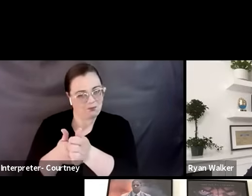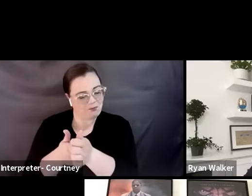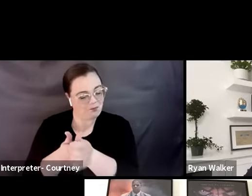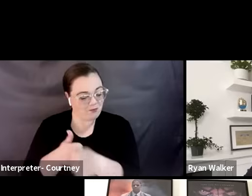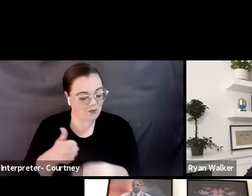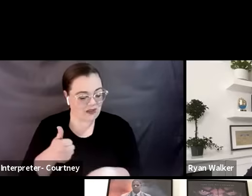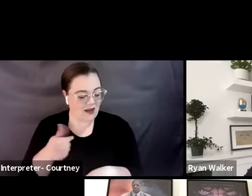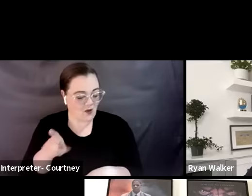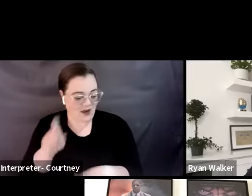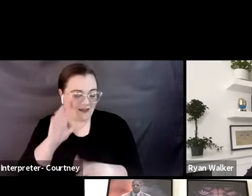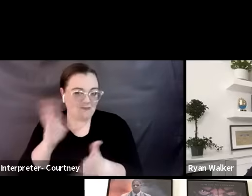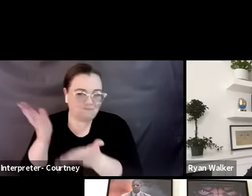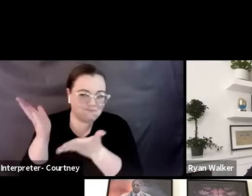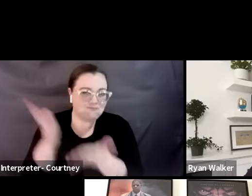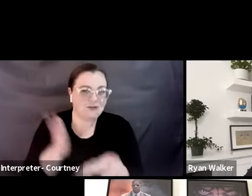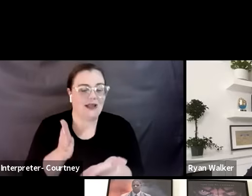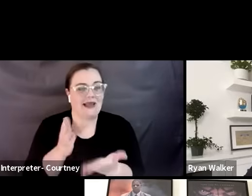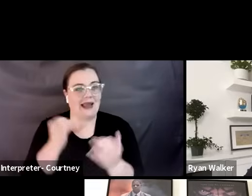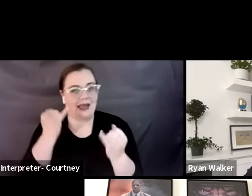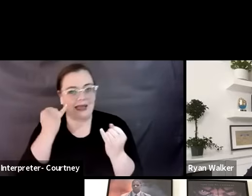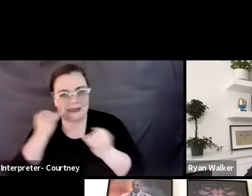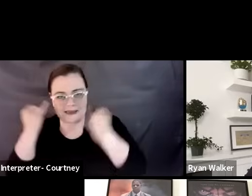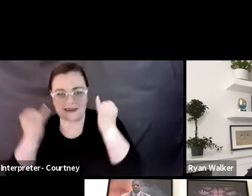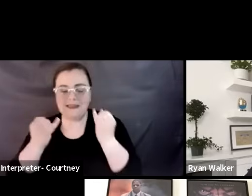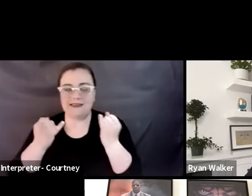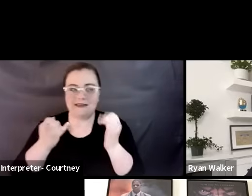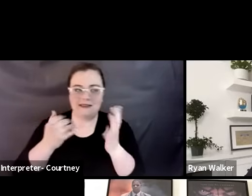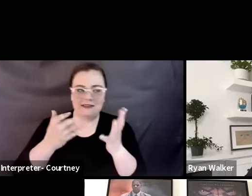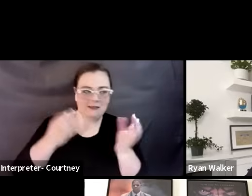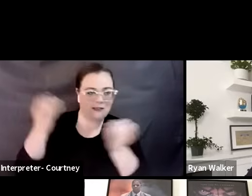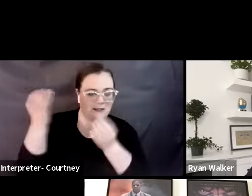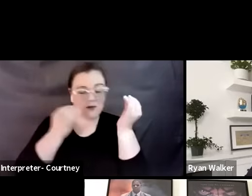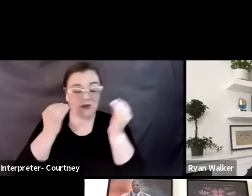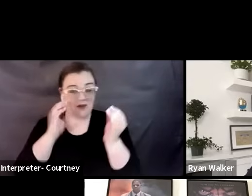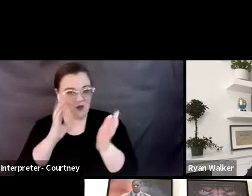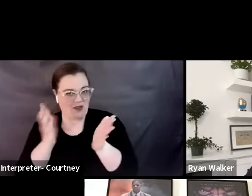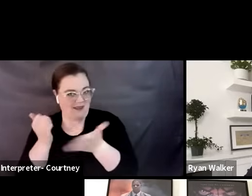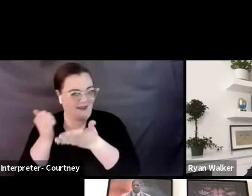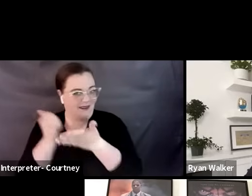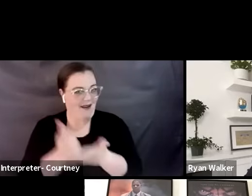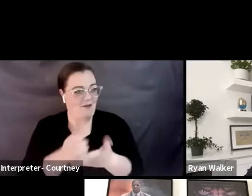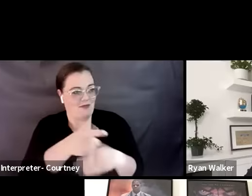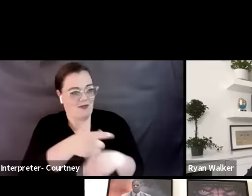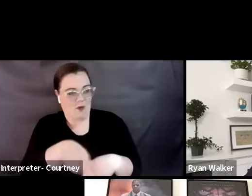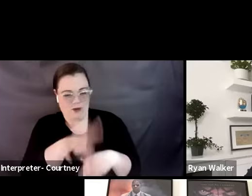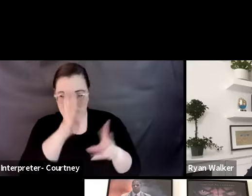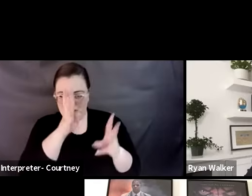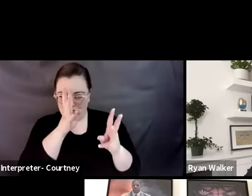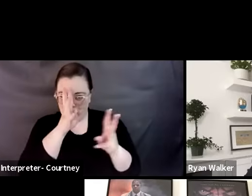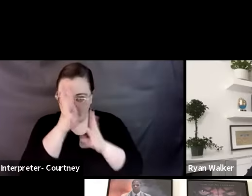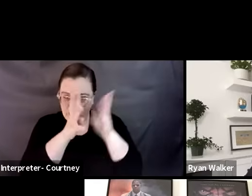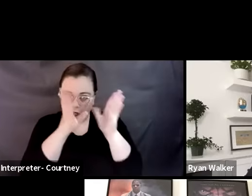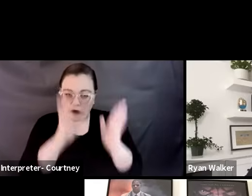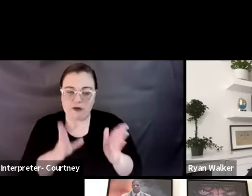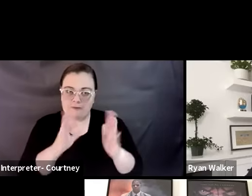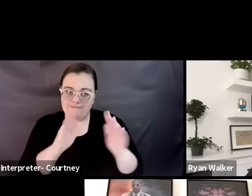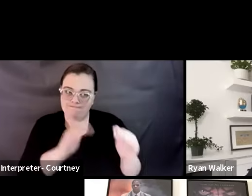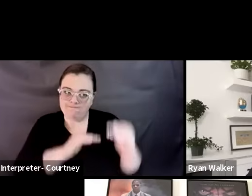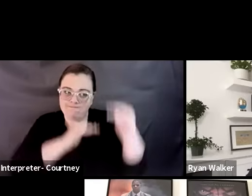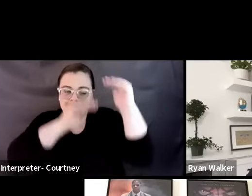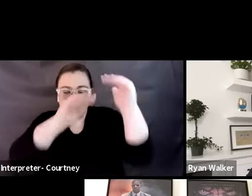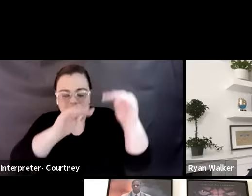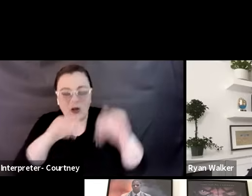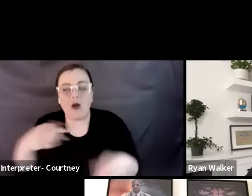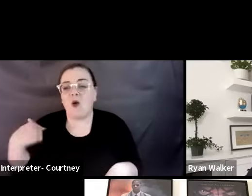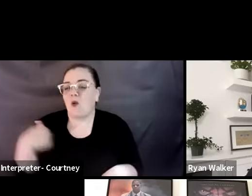bring something to the table that's going to take these creators to the next level. You know, back to what I said earlier, where we always want to make